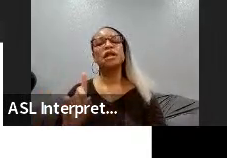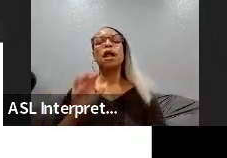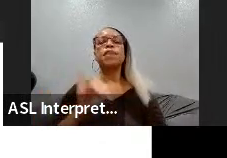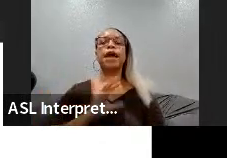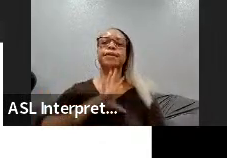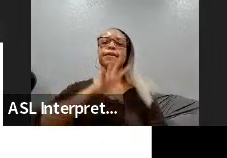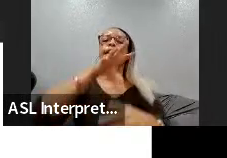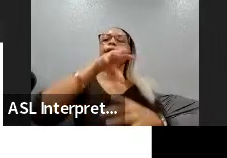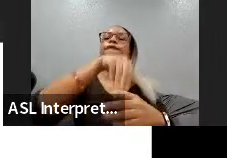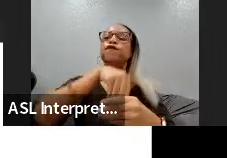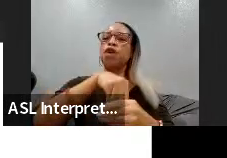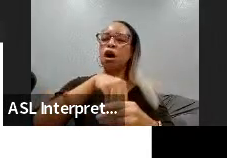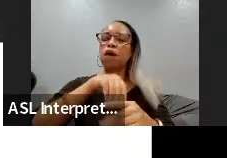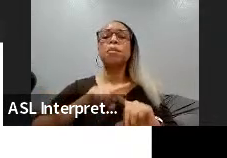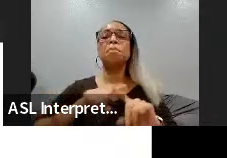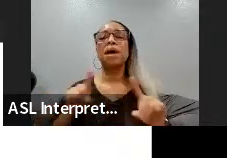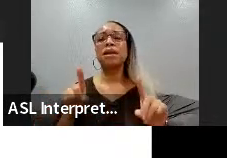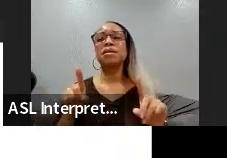group, but